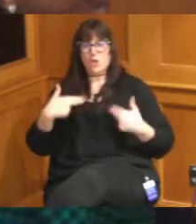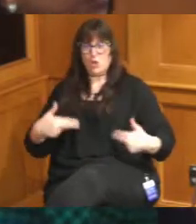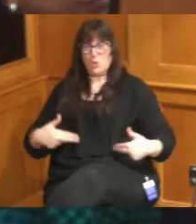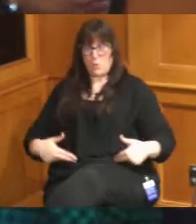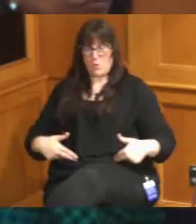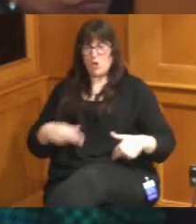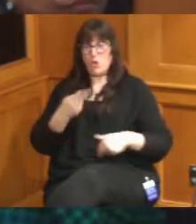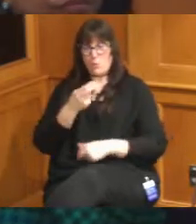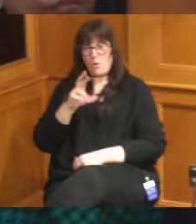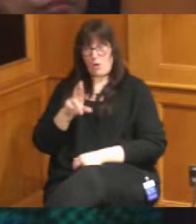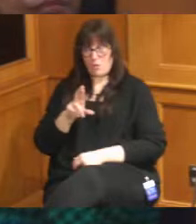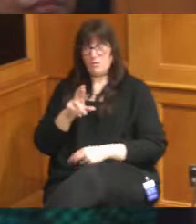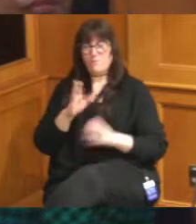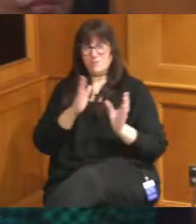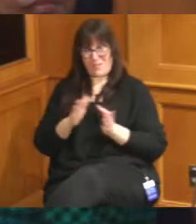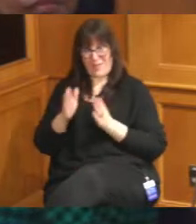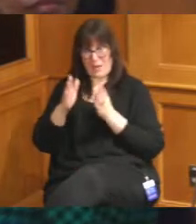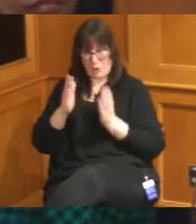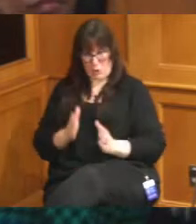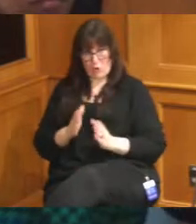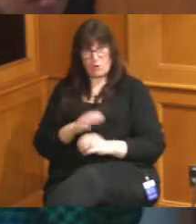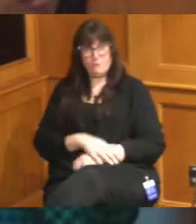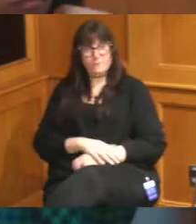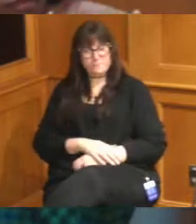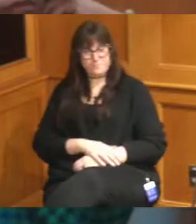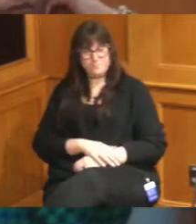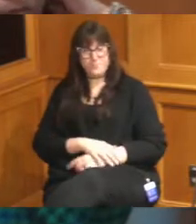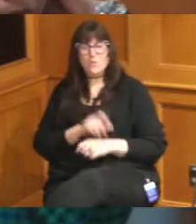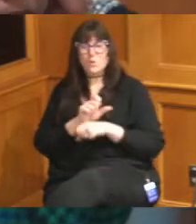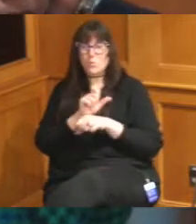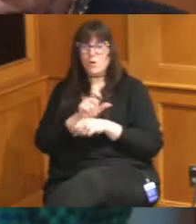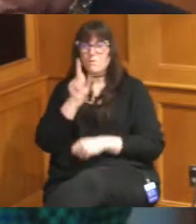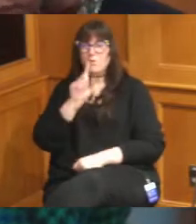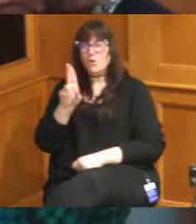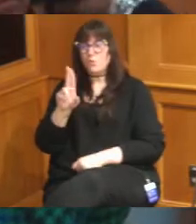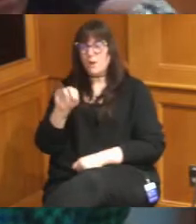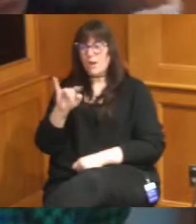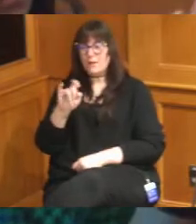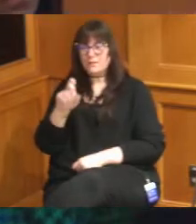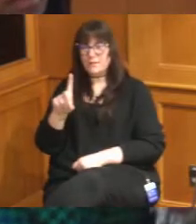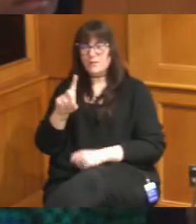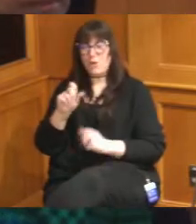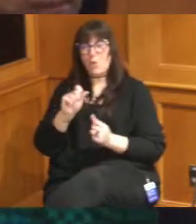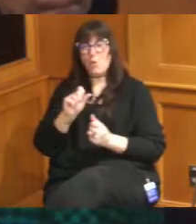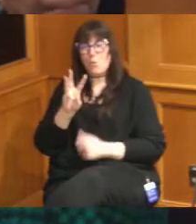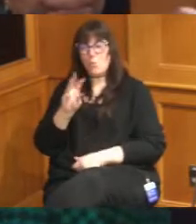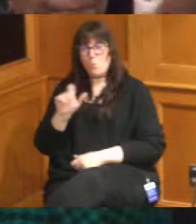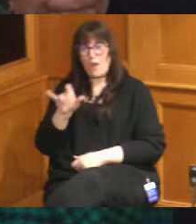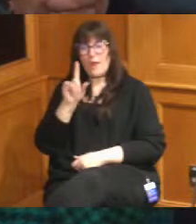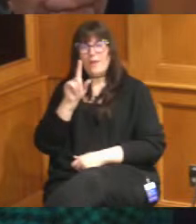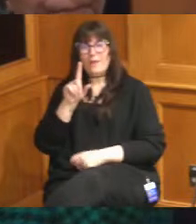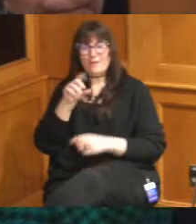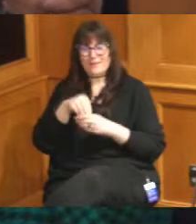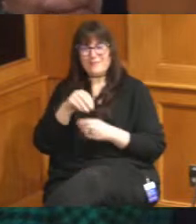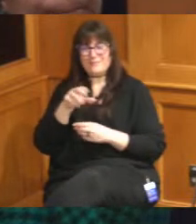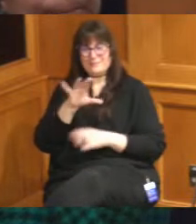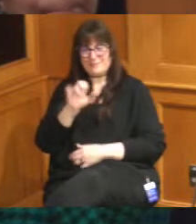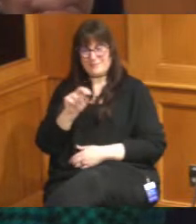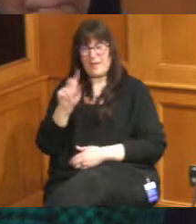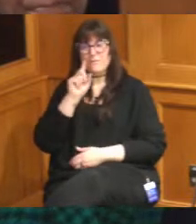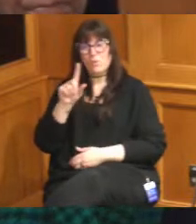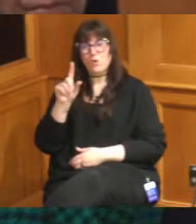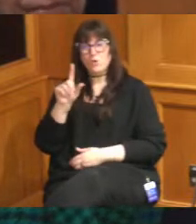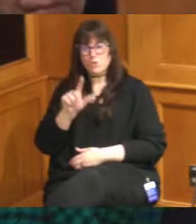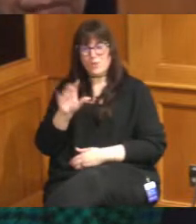planner. And whereas Ms. Alsop worked for the United Way of Greater Cincinnati for 29 years, where she dedicated herself